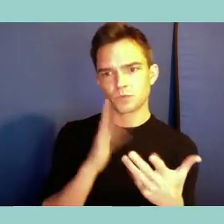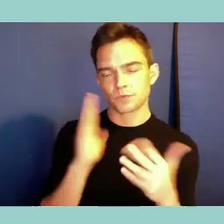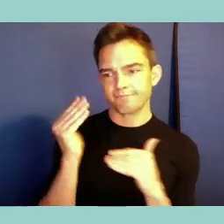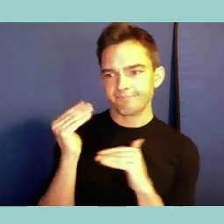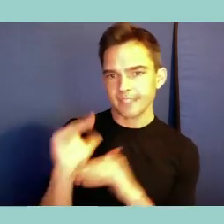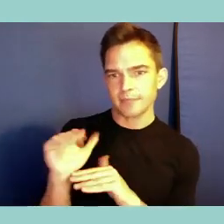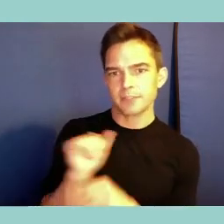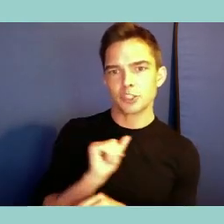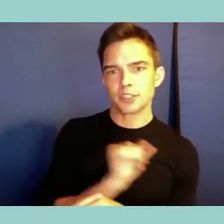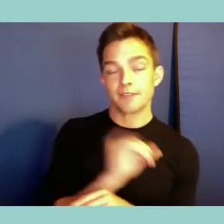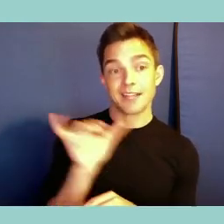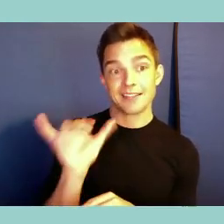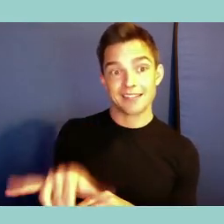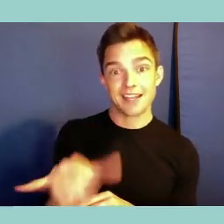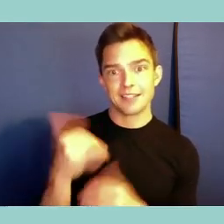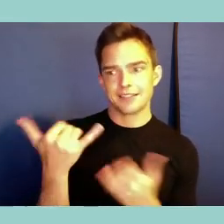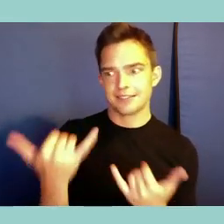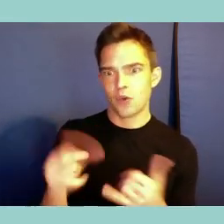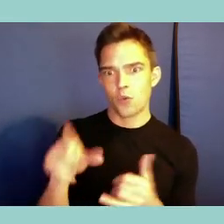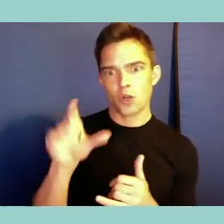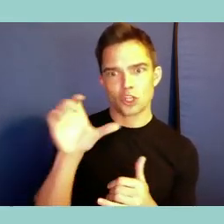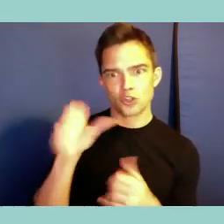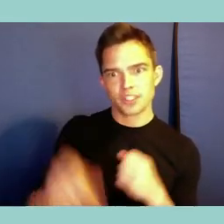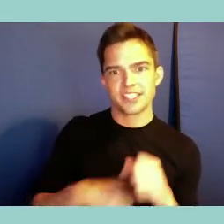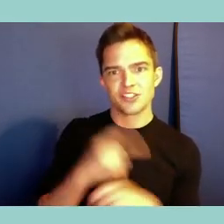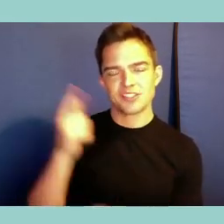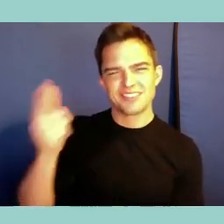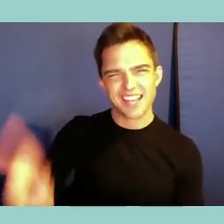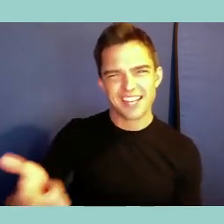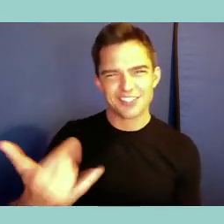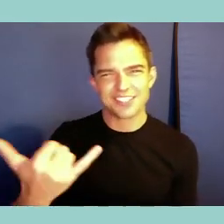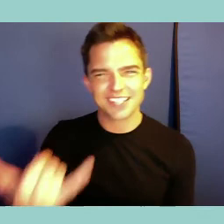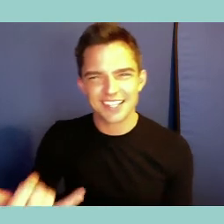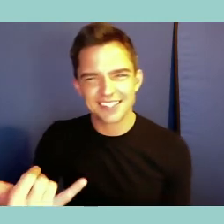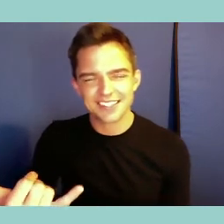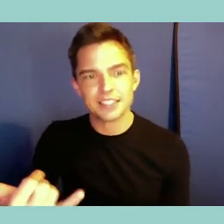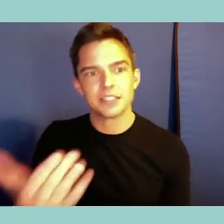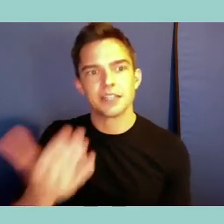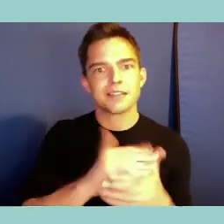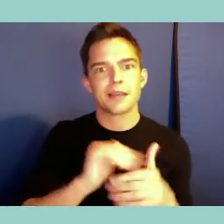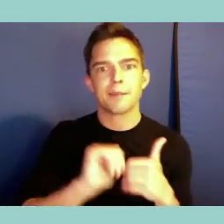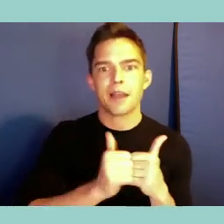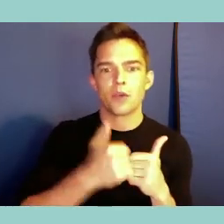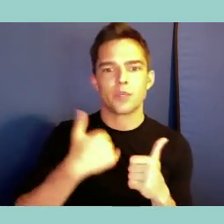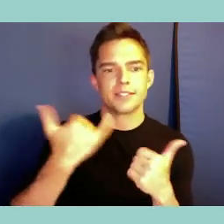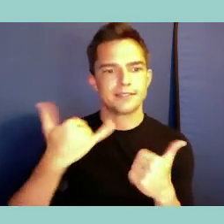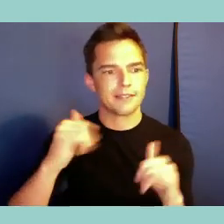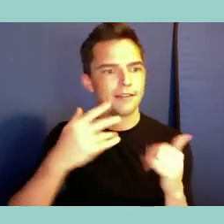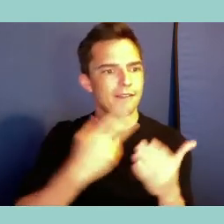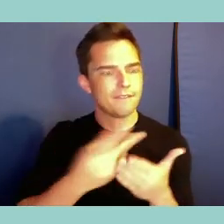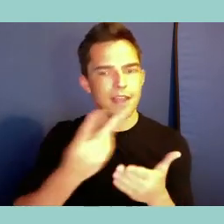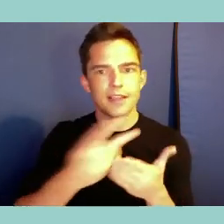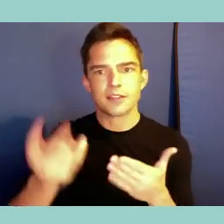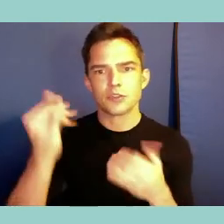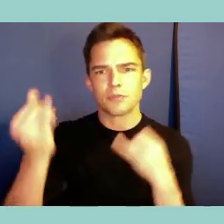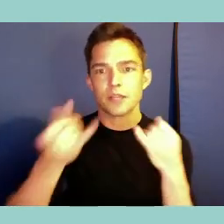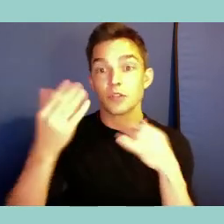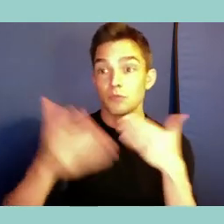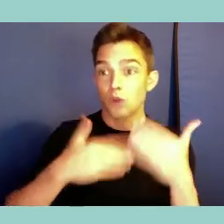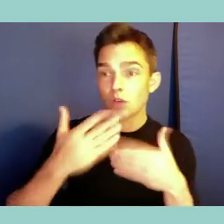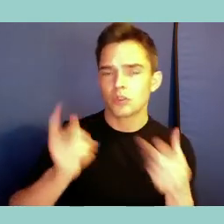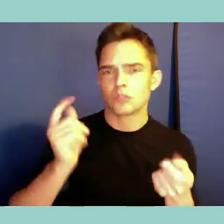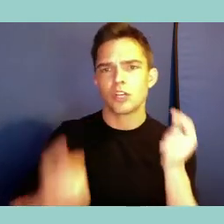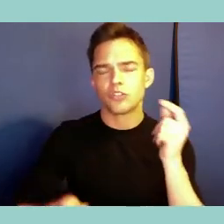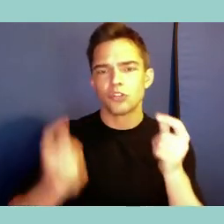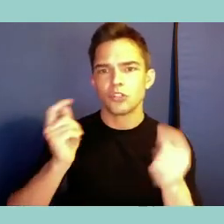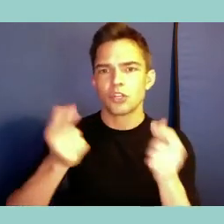limited like this, now 100 years later. That somehow we will still fail to imagine progress and